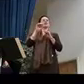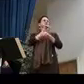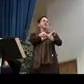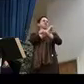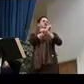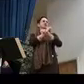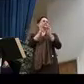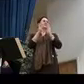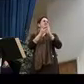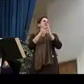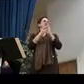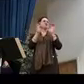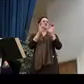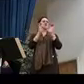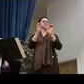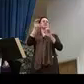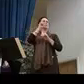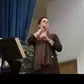Energy